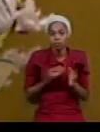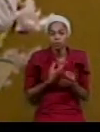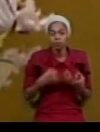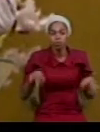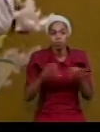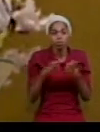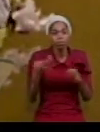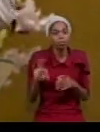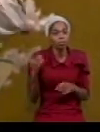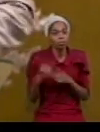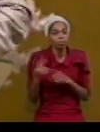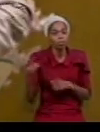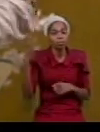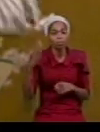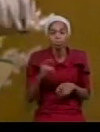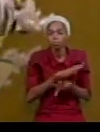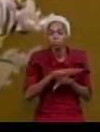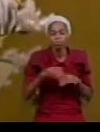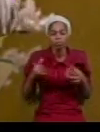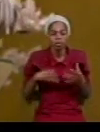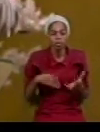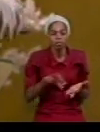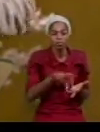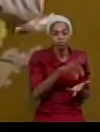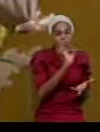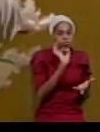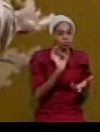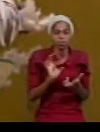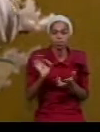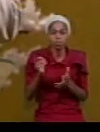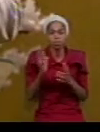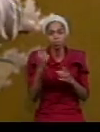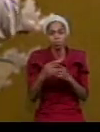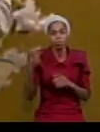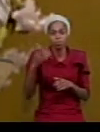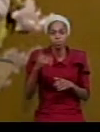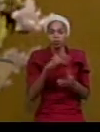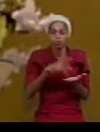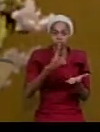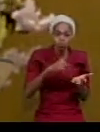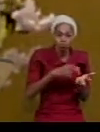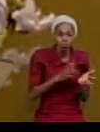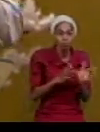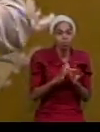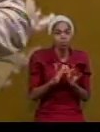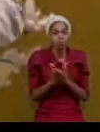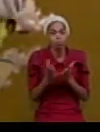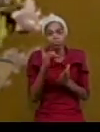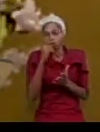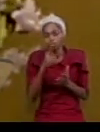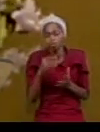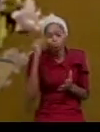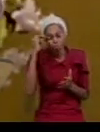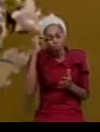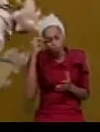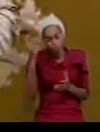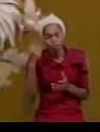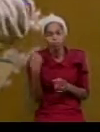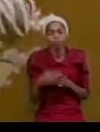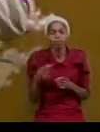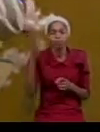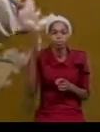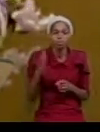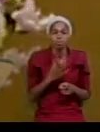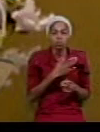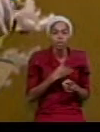superficial relationship with the Word of God. You read the Word of God, you meditate the Word of God, you digest the Word of God, you allow it to guide